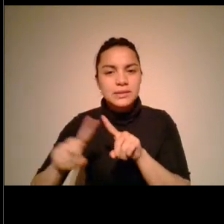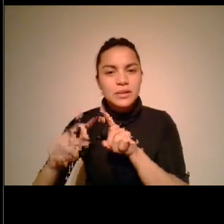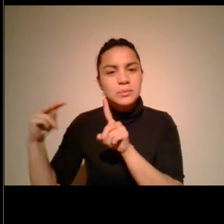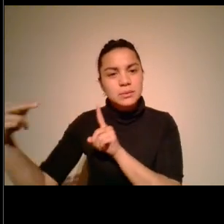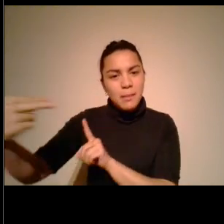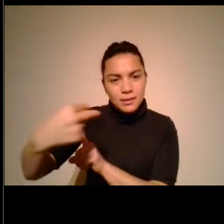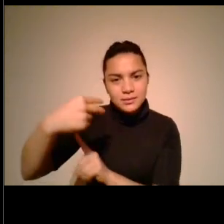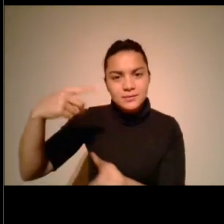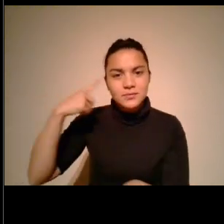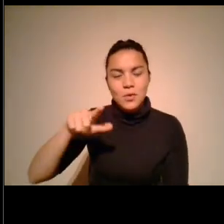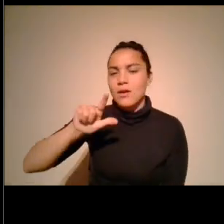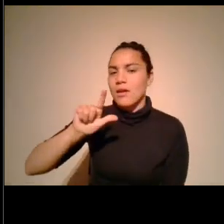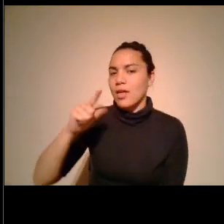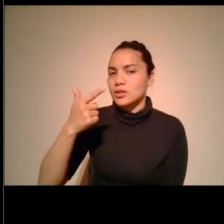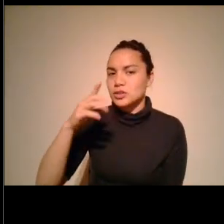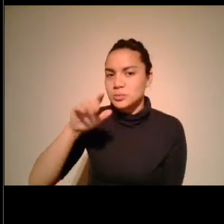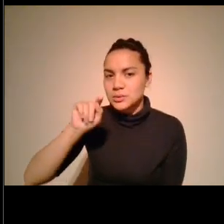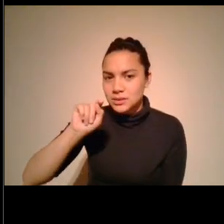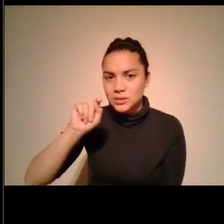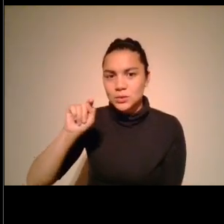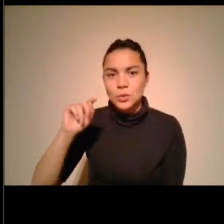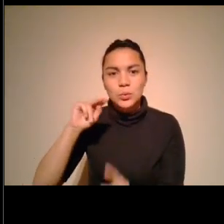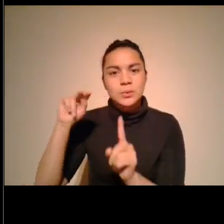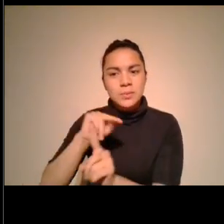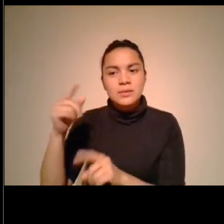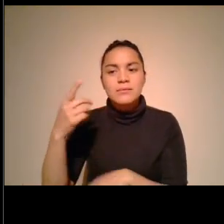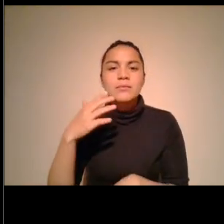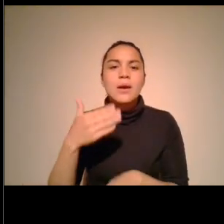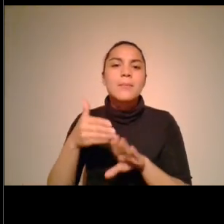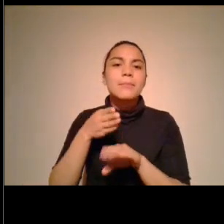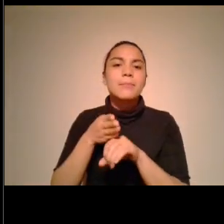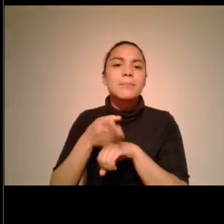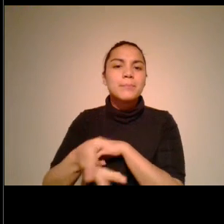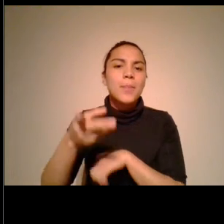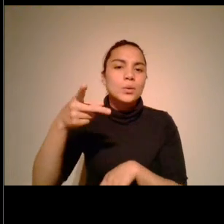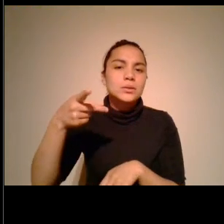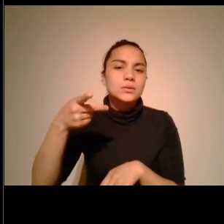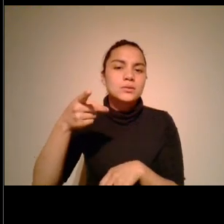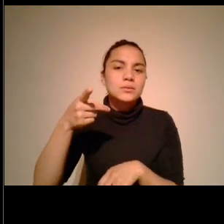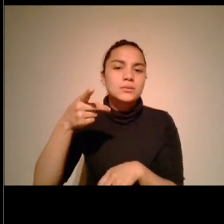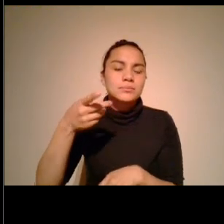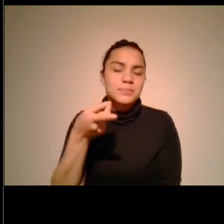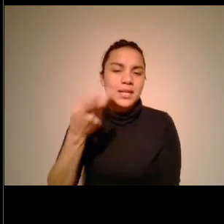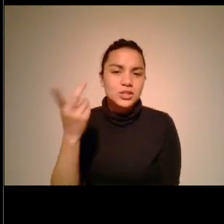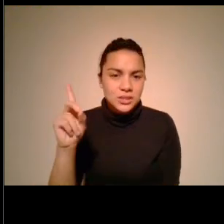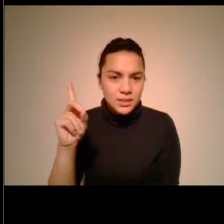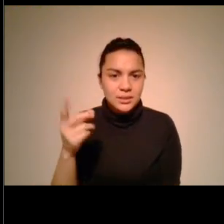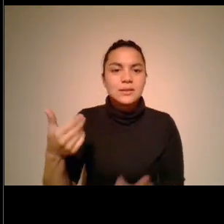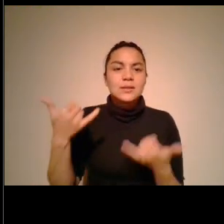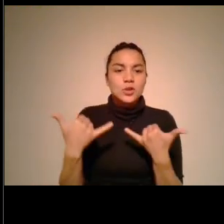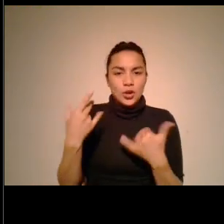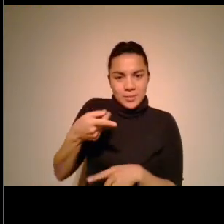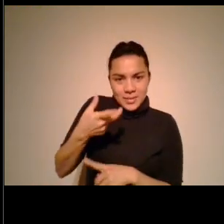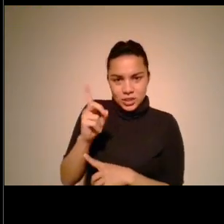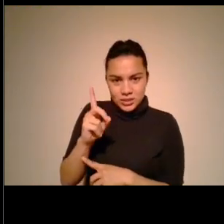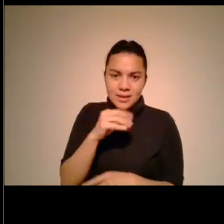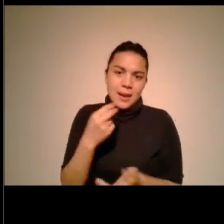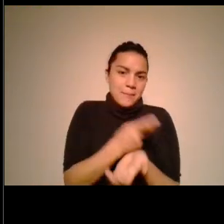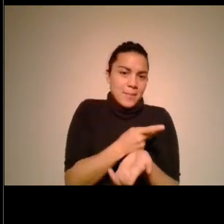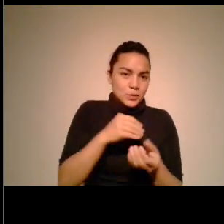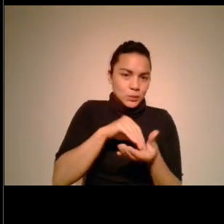LGBTQ linguistics from a postdoctoral fellow, a PhD candidate, and a master's student, myself.